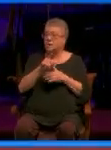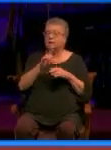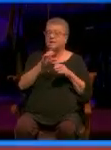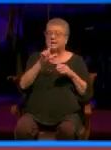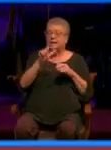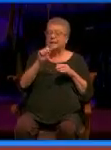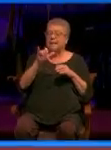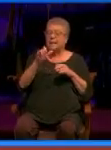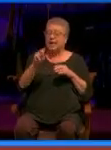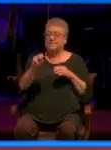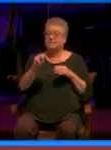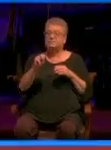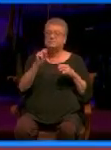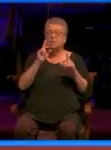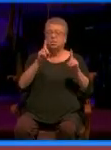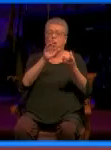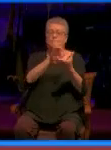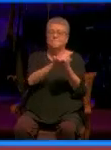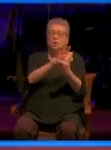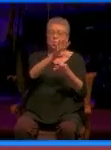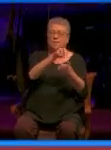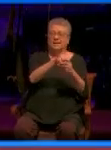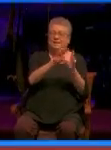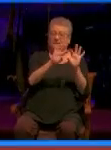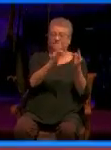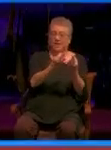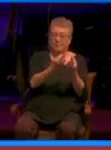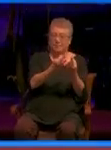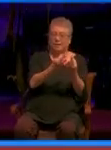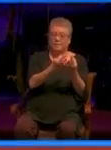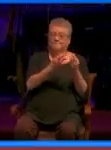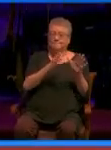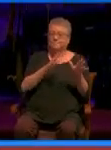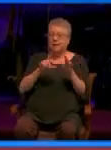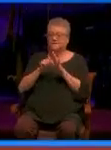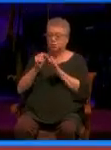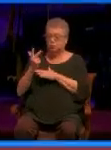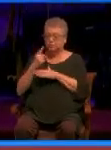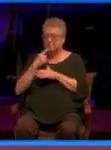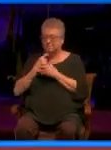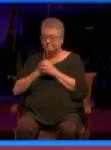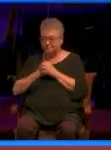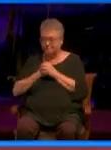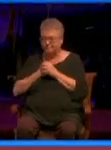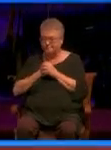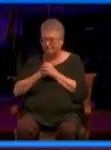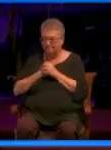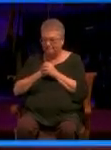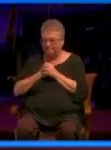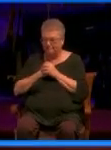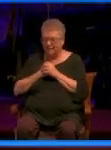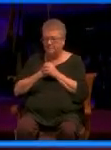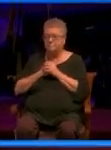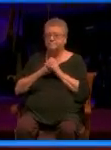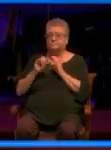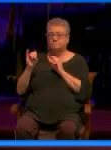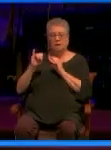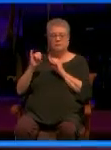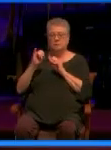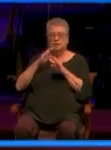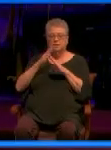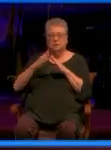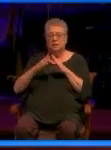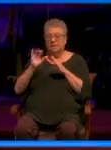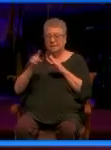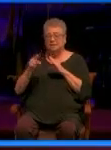mother's brother. Go marry in the family. Now here's the blessing. Look at verse 3. Isaac's now come to the conclusion that Jacob is the